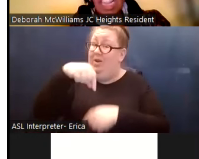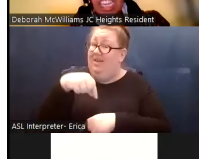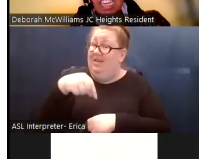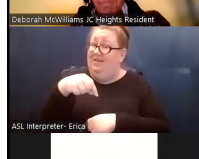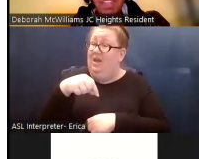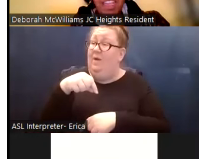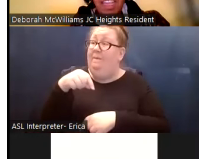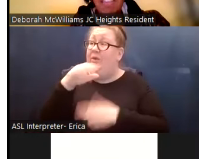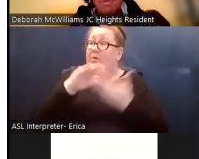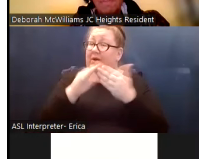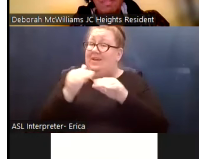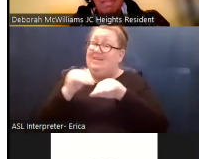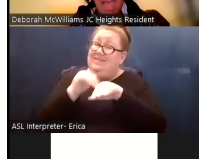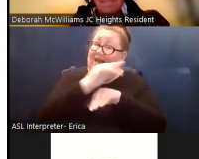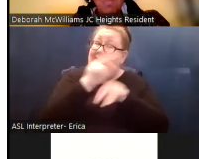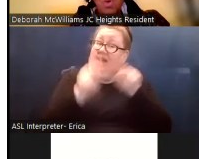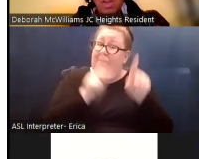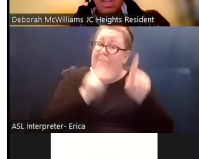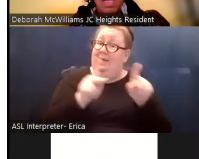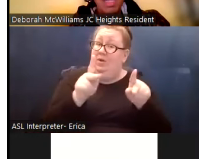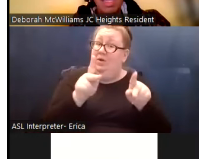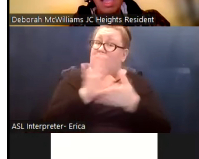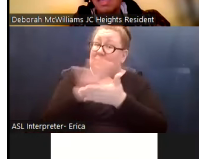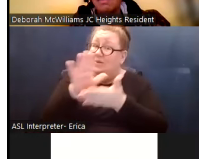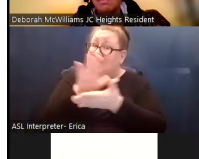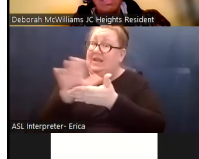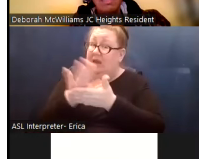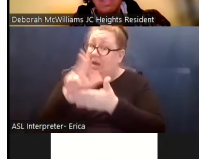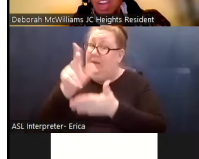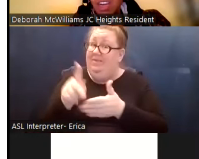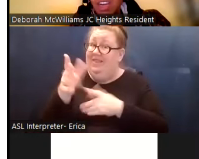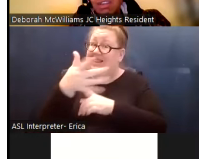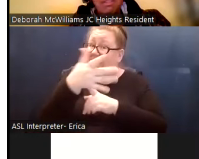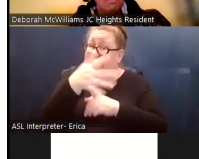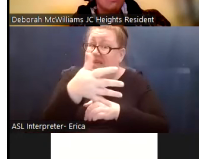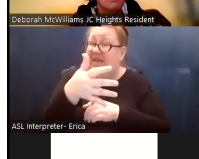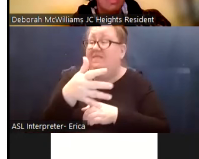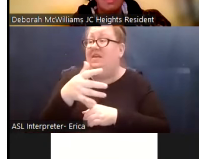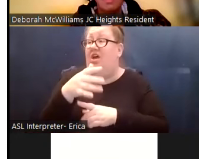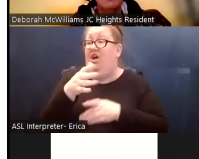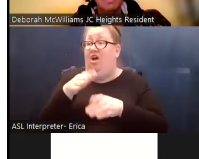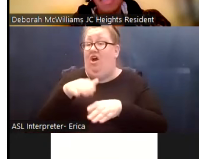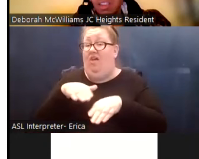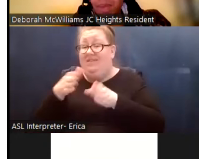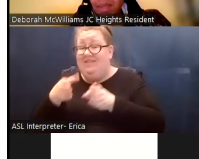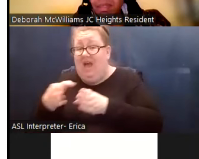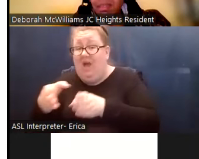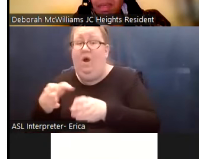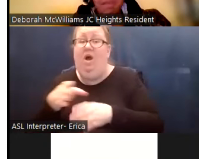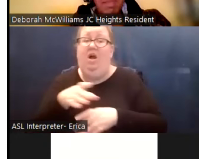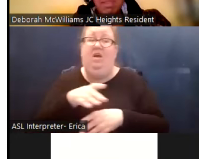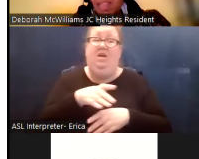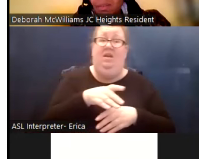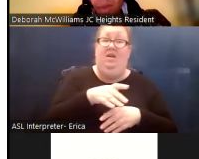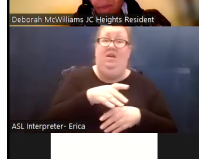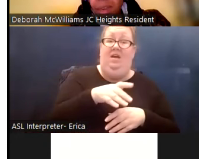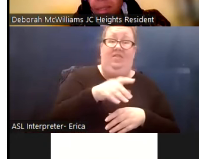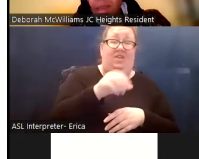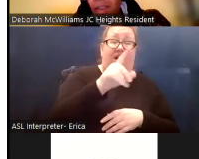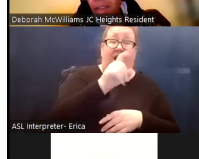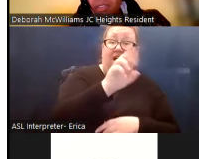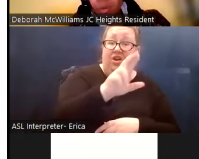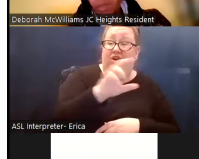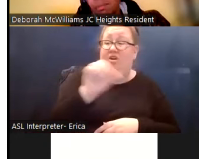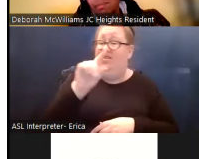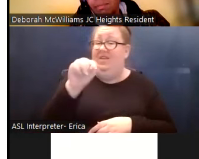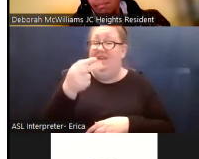people to clean up the leaves off the sidewalk and the gutter and the catch basins, because a lot of residents are